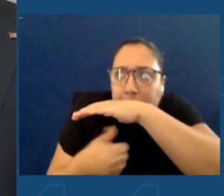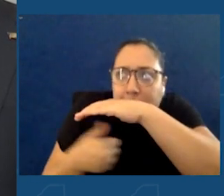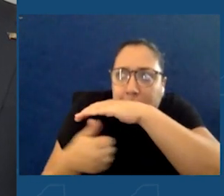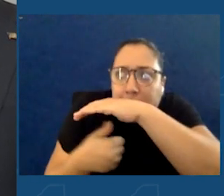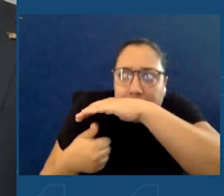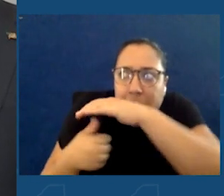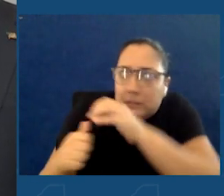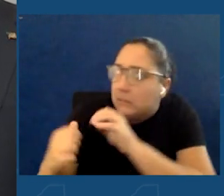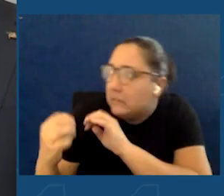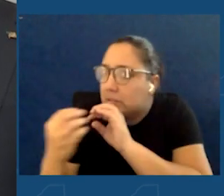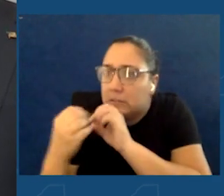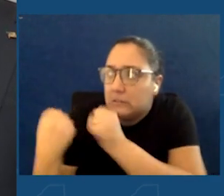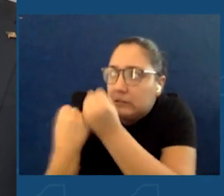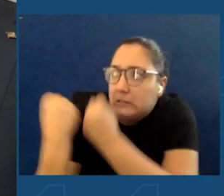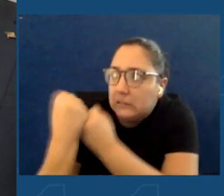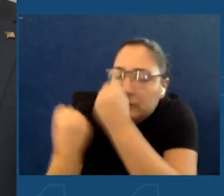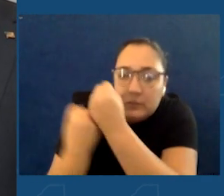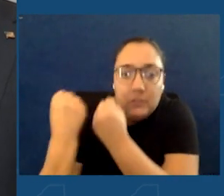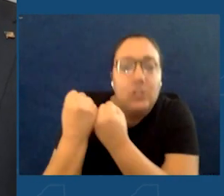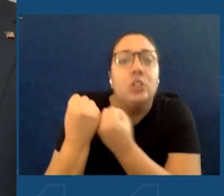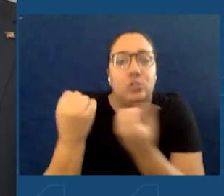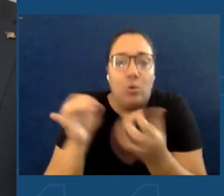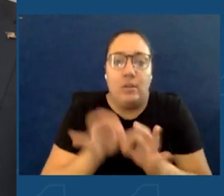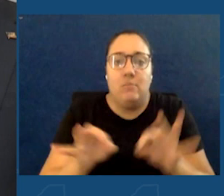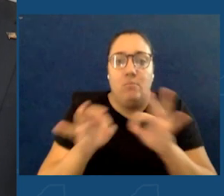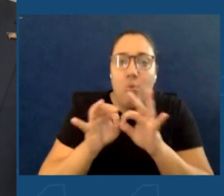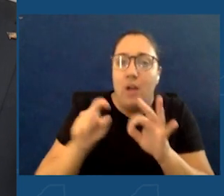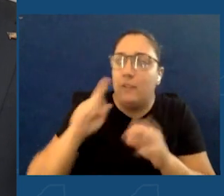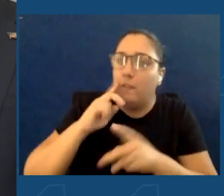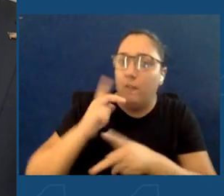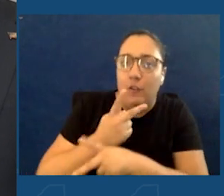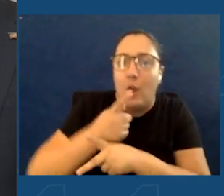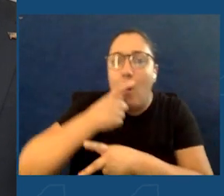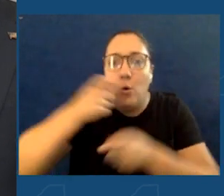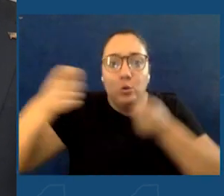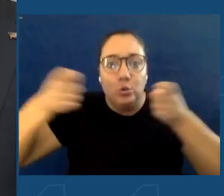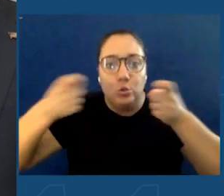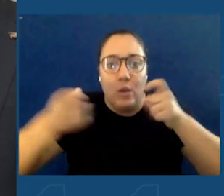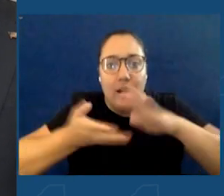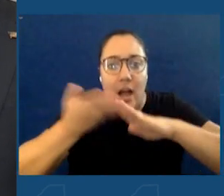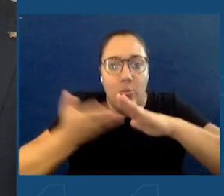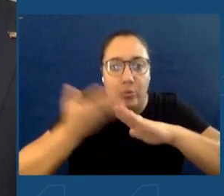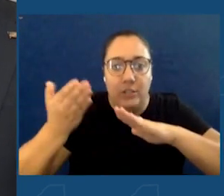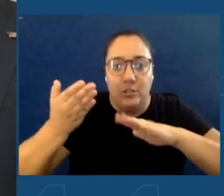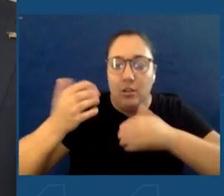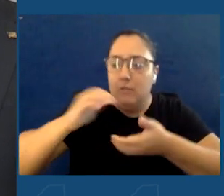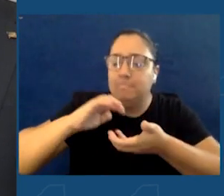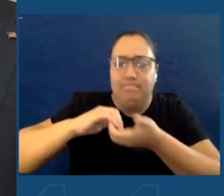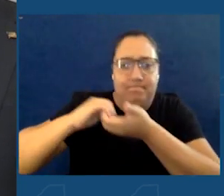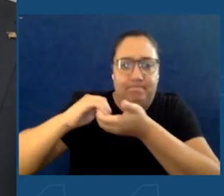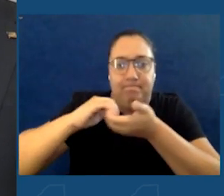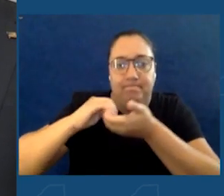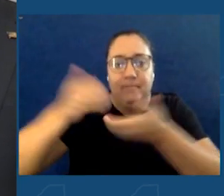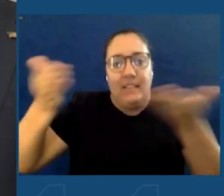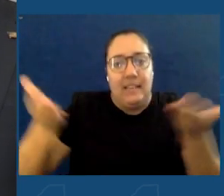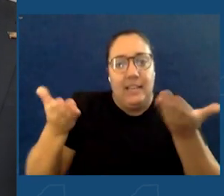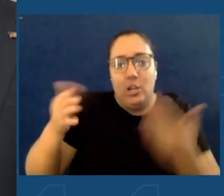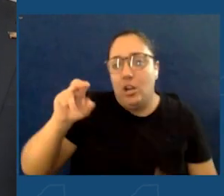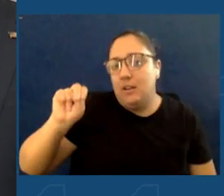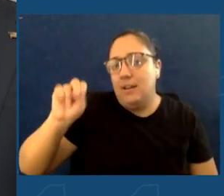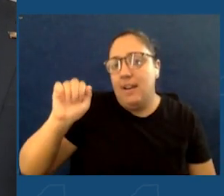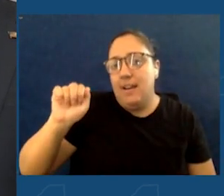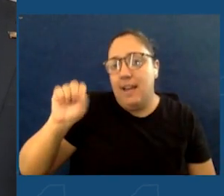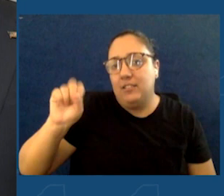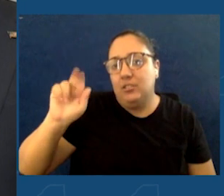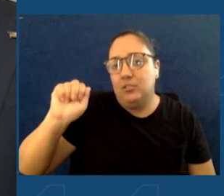be helping direct operations, with the leadership of our local partners here in Nassau County. So we're ready. I just wanted people